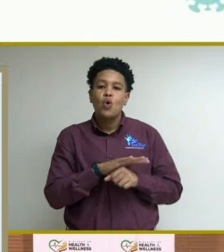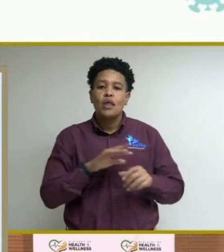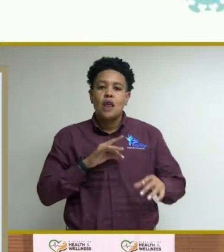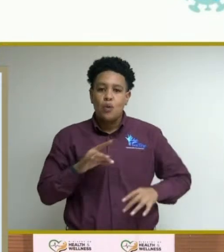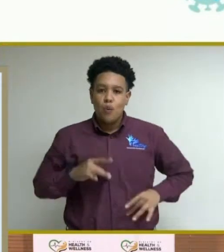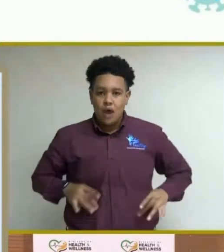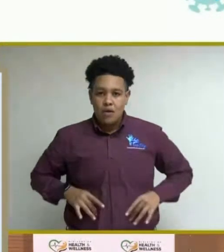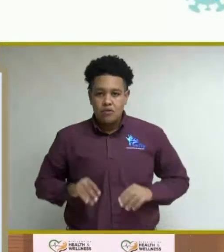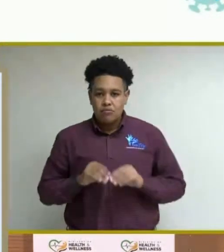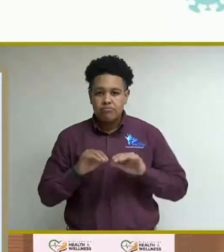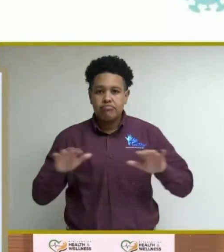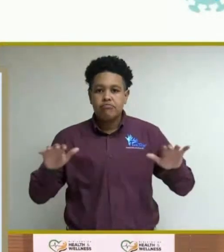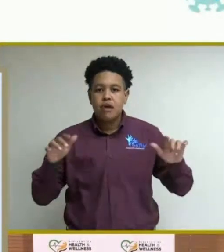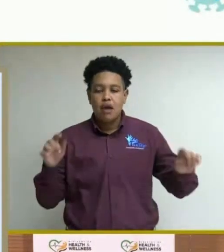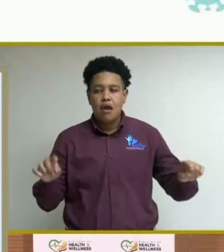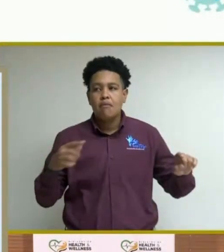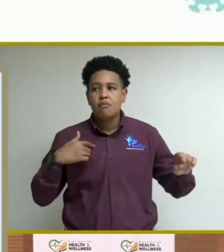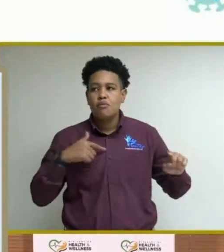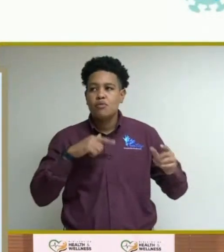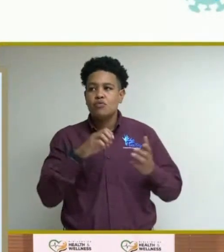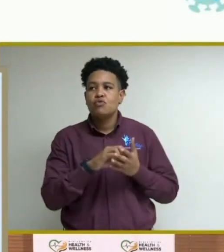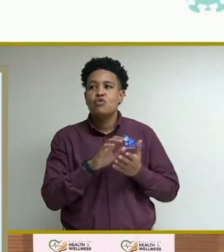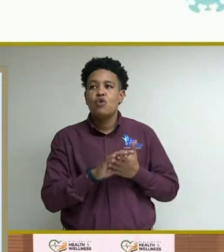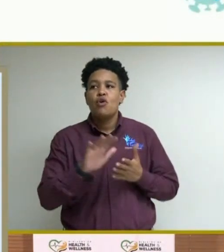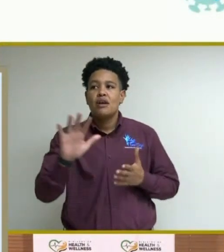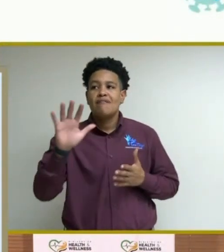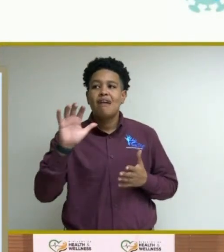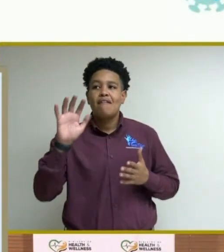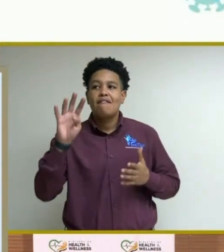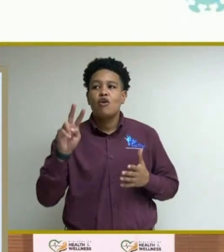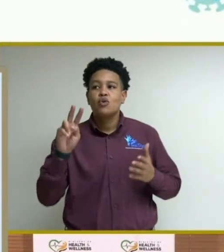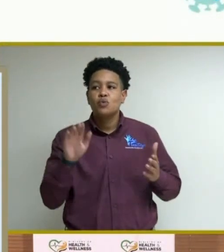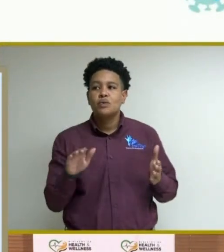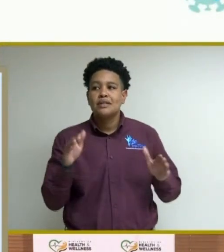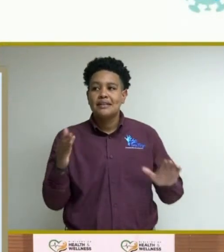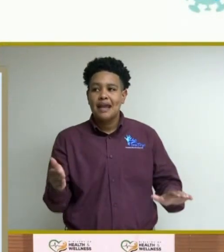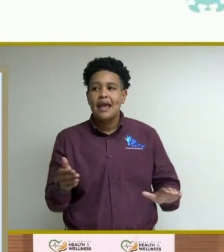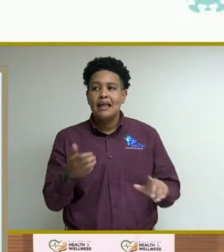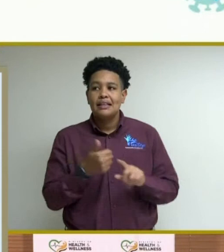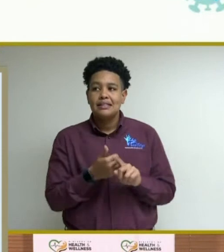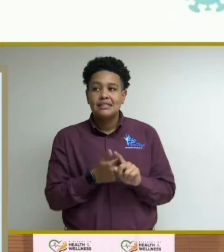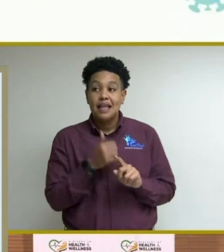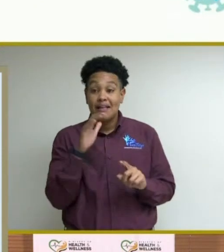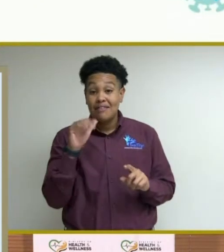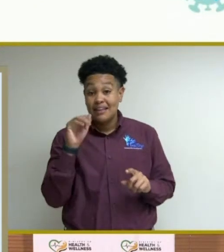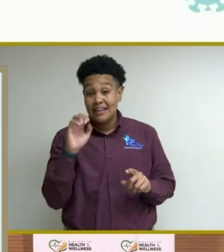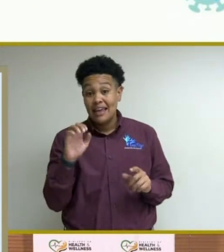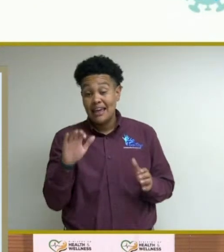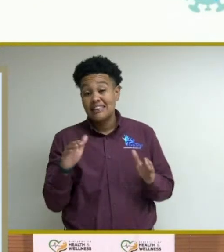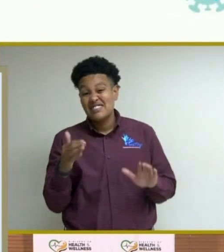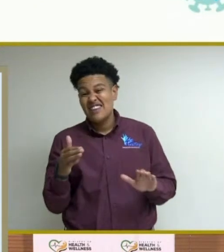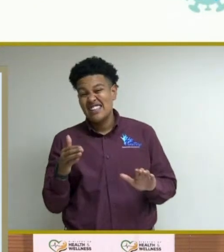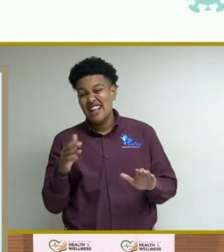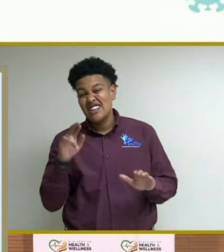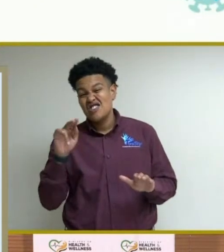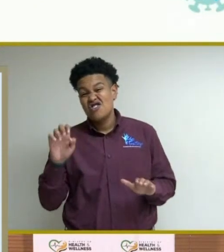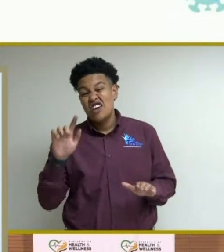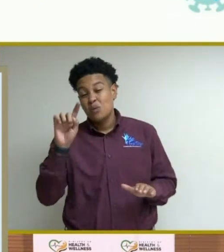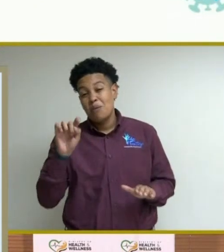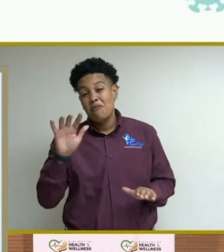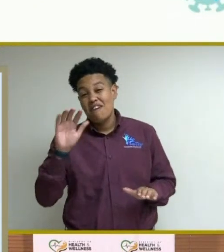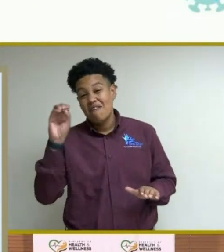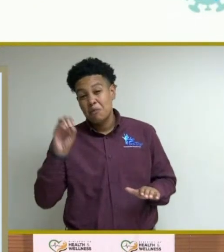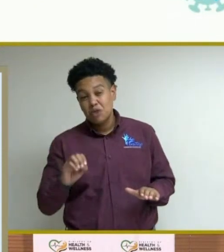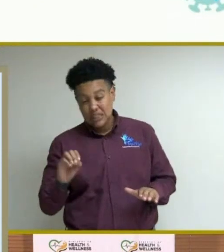acquired cases. We recorded 542 deaths. The case fatality rate is